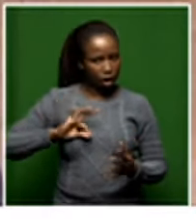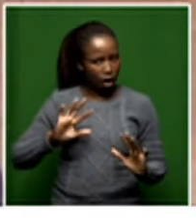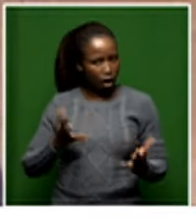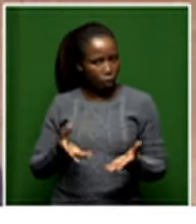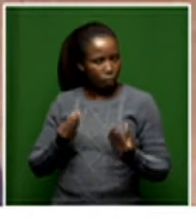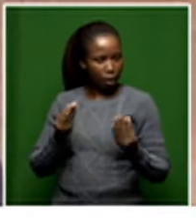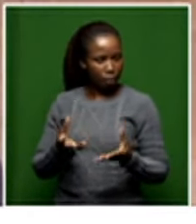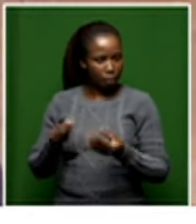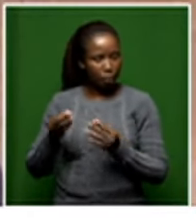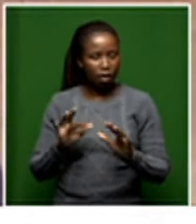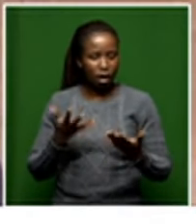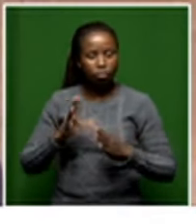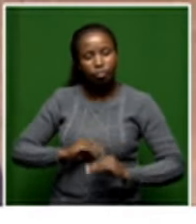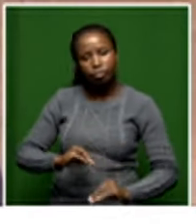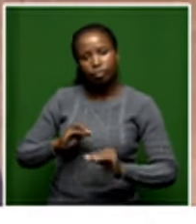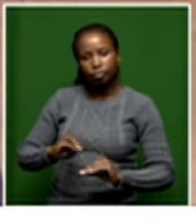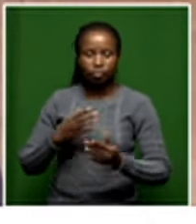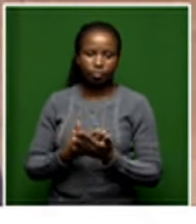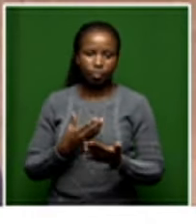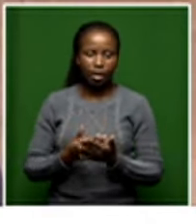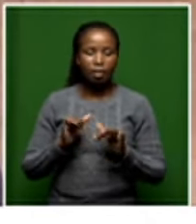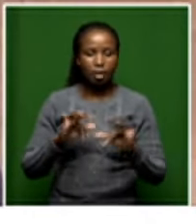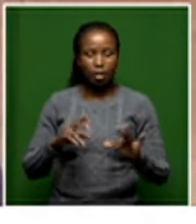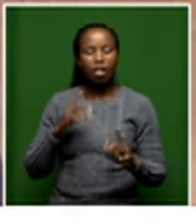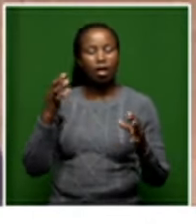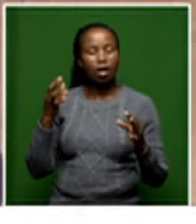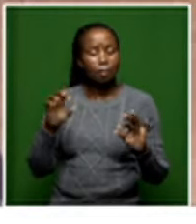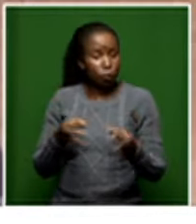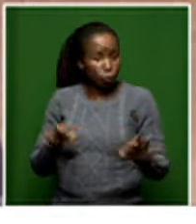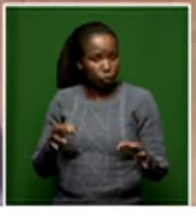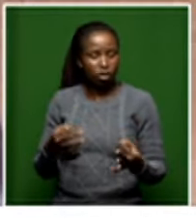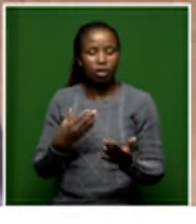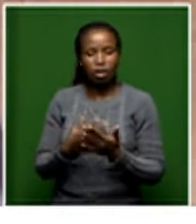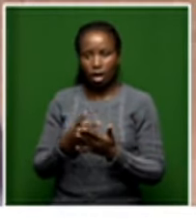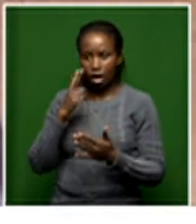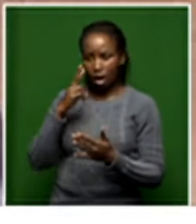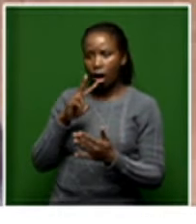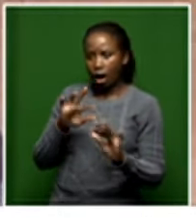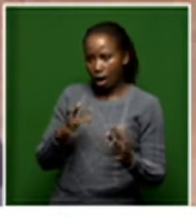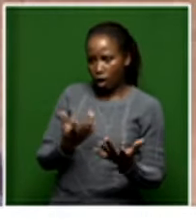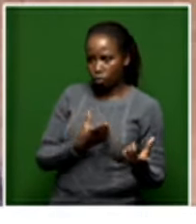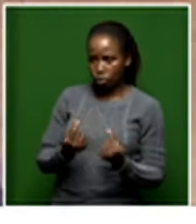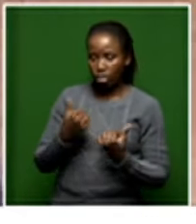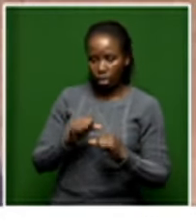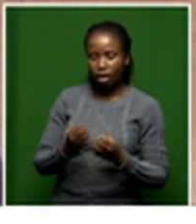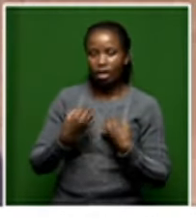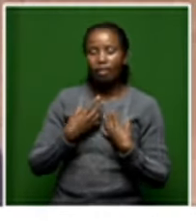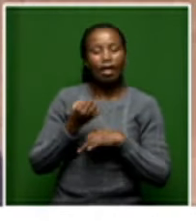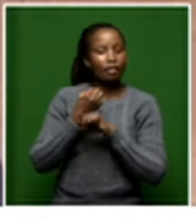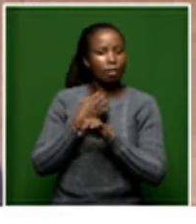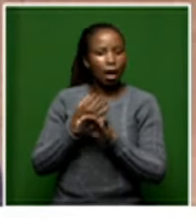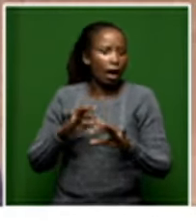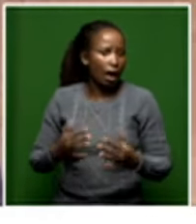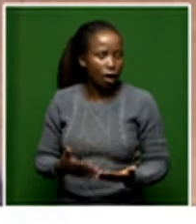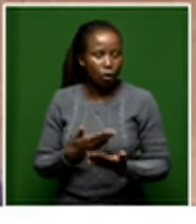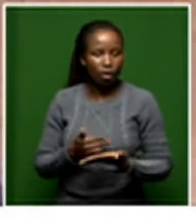kind of benchmark or a point of reference for musicians to look at it and then give us feedback as to of those streams and any other streams that